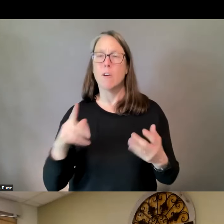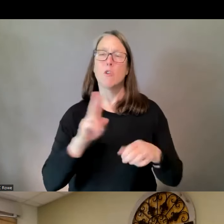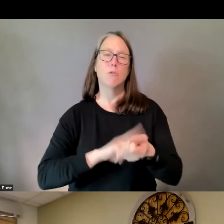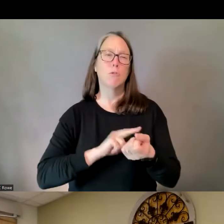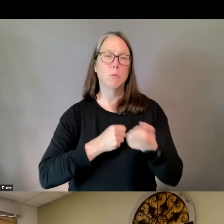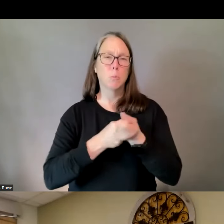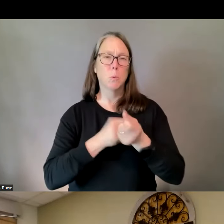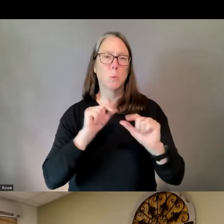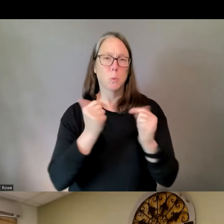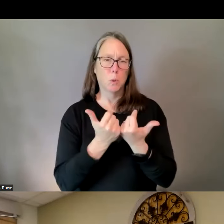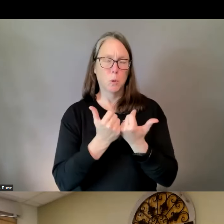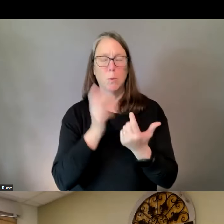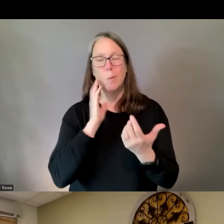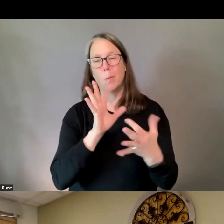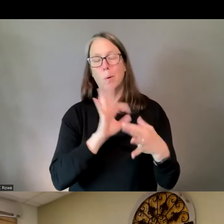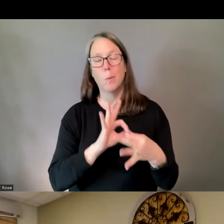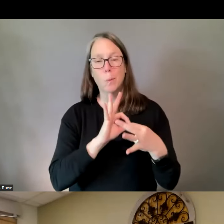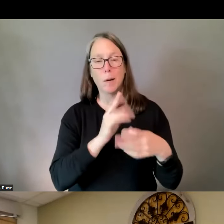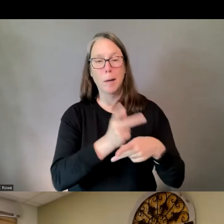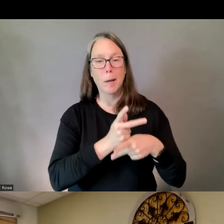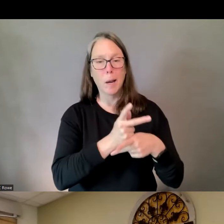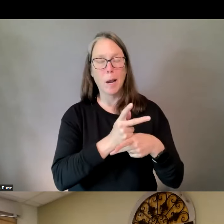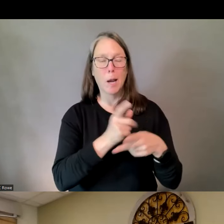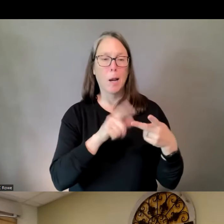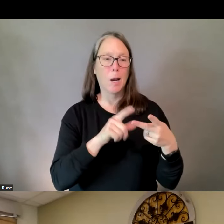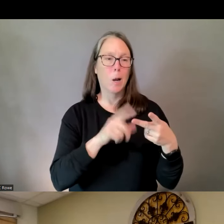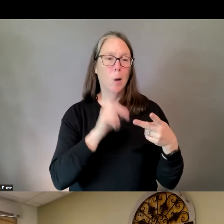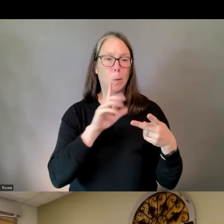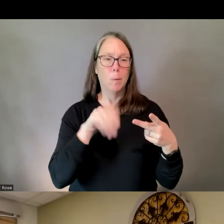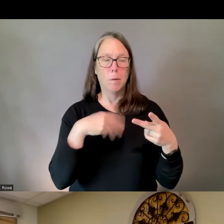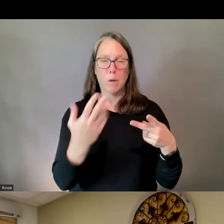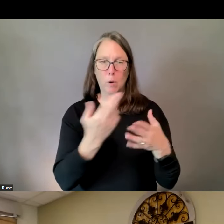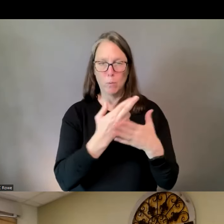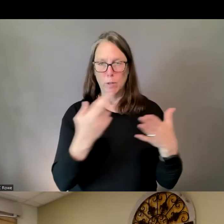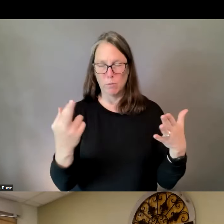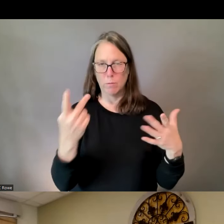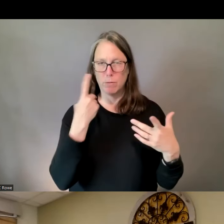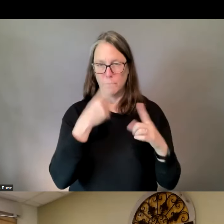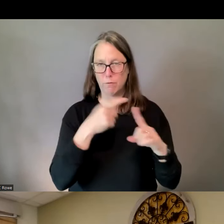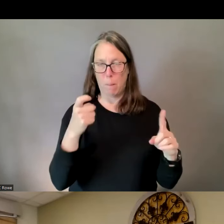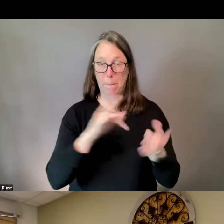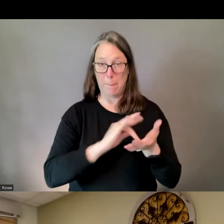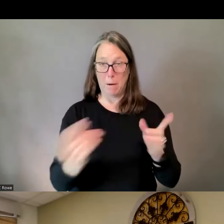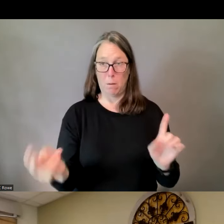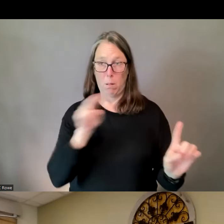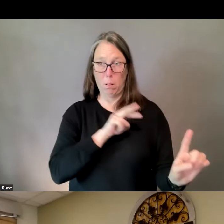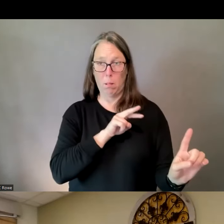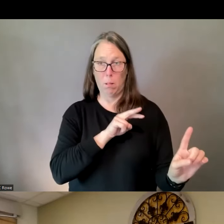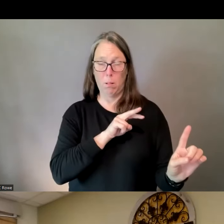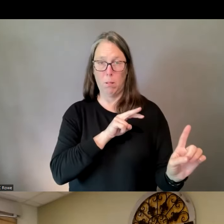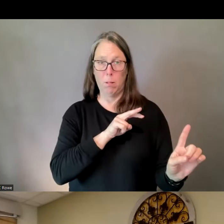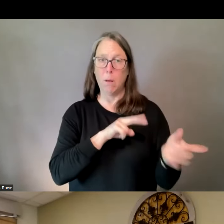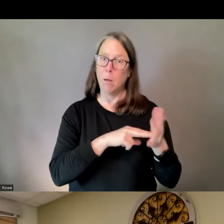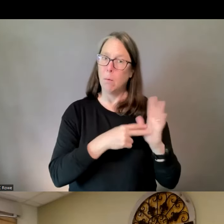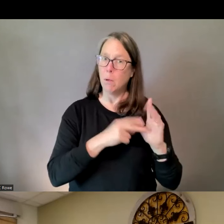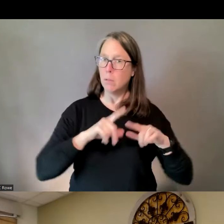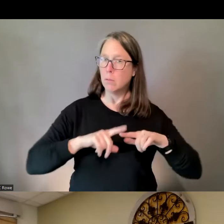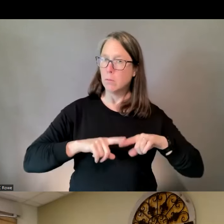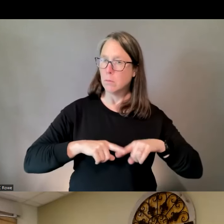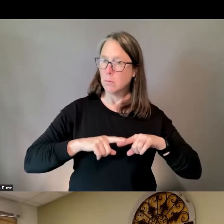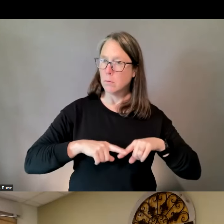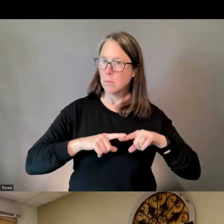that helps coordinate care and kind of get the resources that they need from a medical standpoint. So it does depend a little bit on,